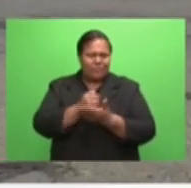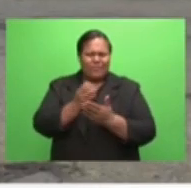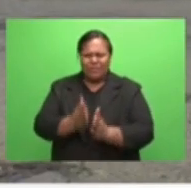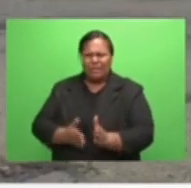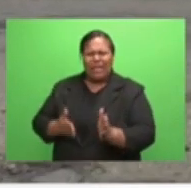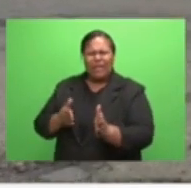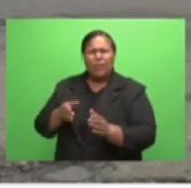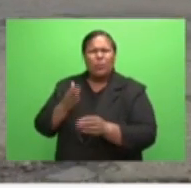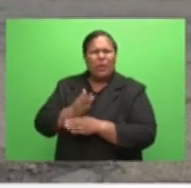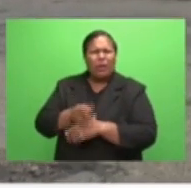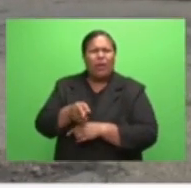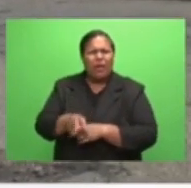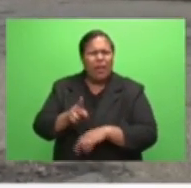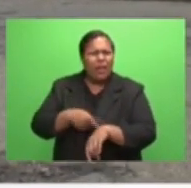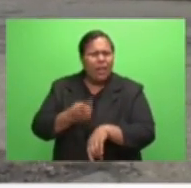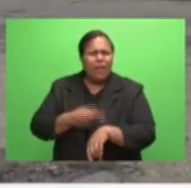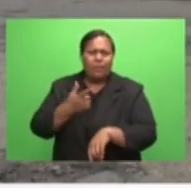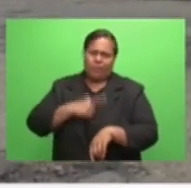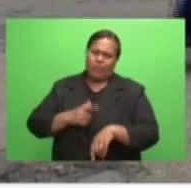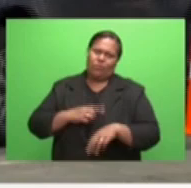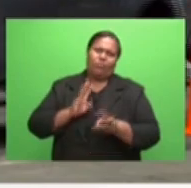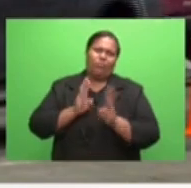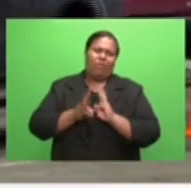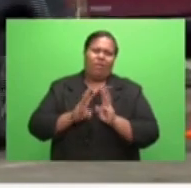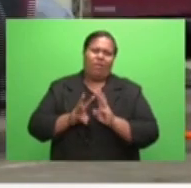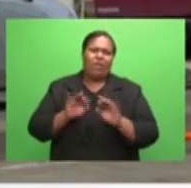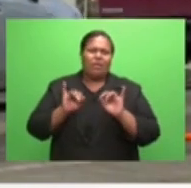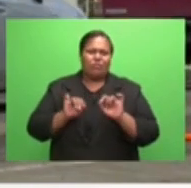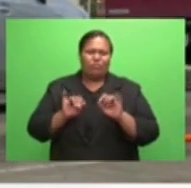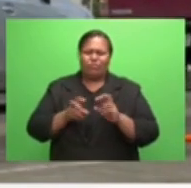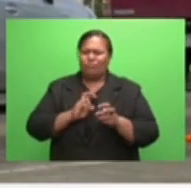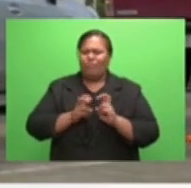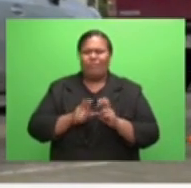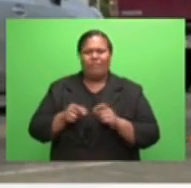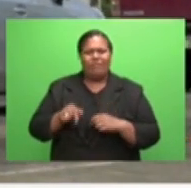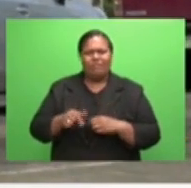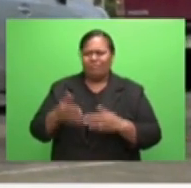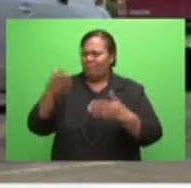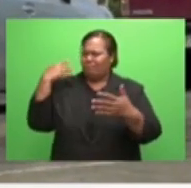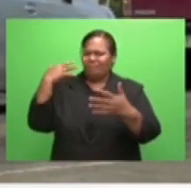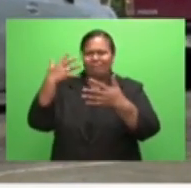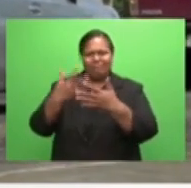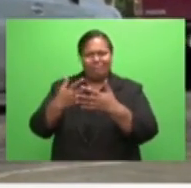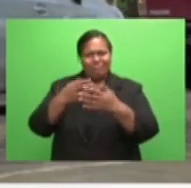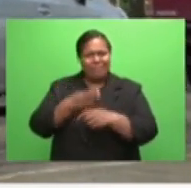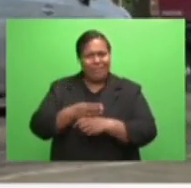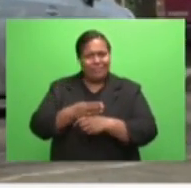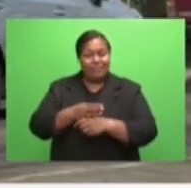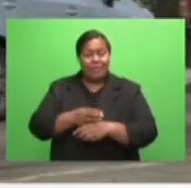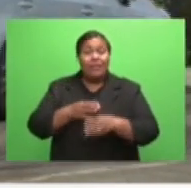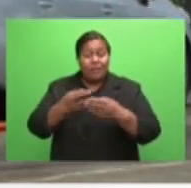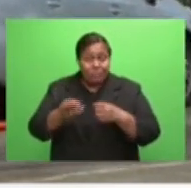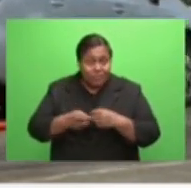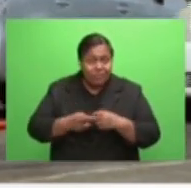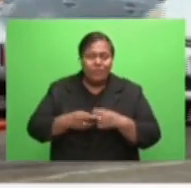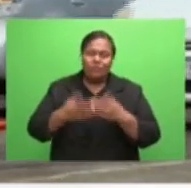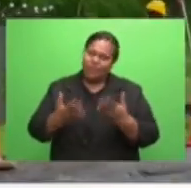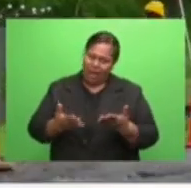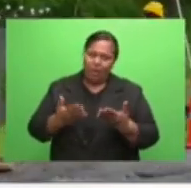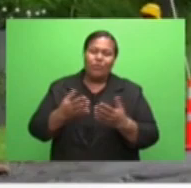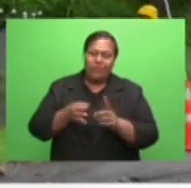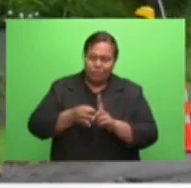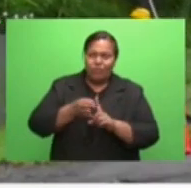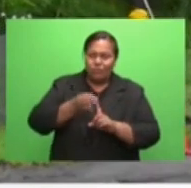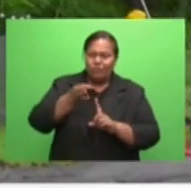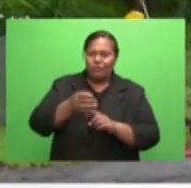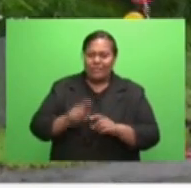of Suva is due to the unfavorable weather over the past few months. However, rehabilitation is progressing well on sections